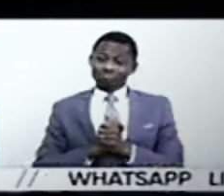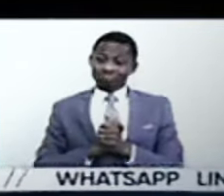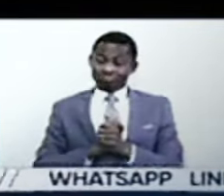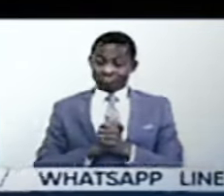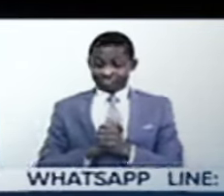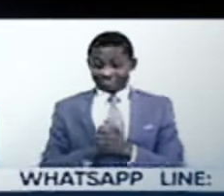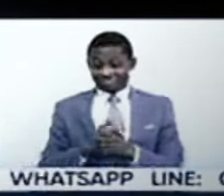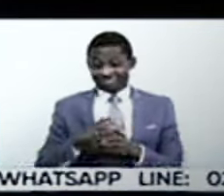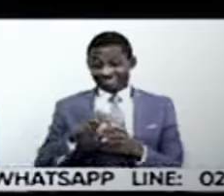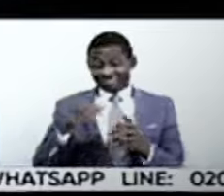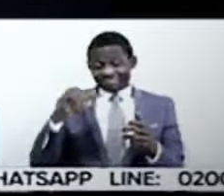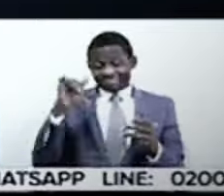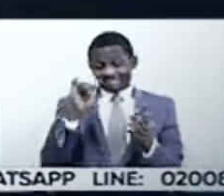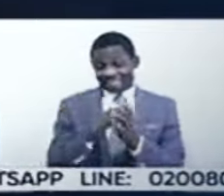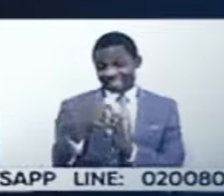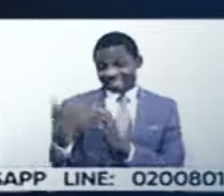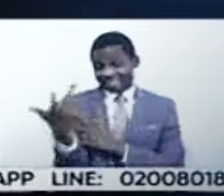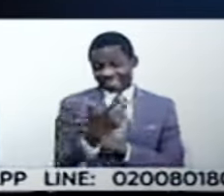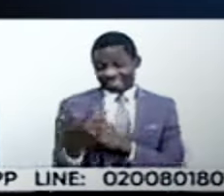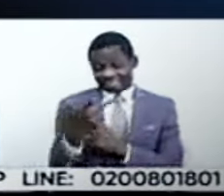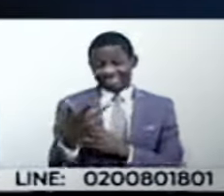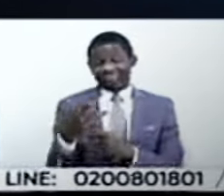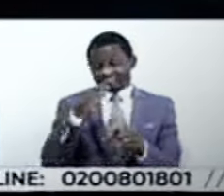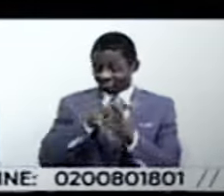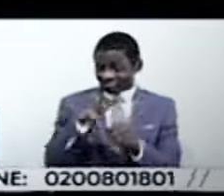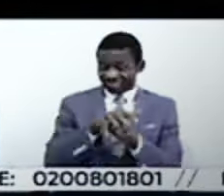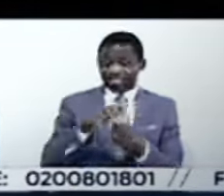enough for us to reign in life as